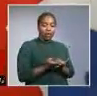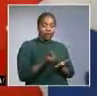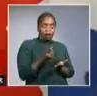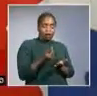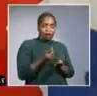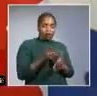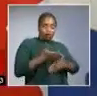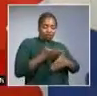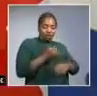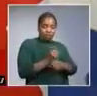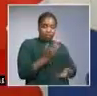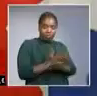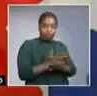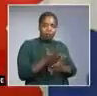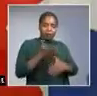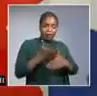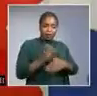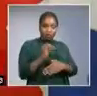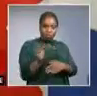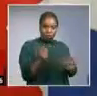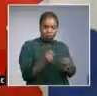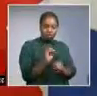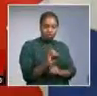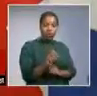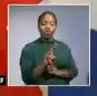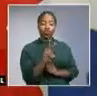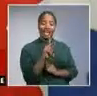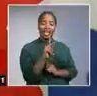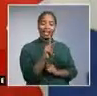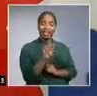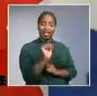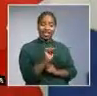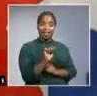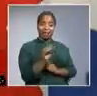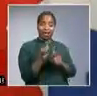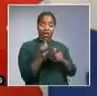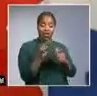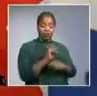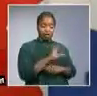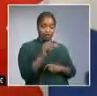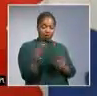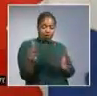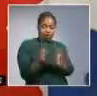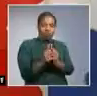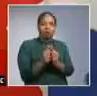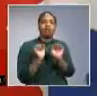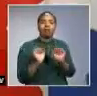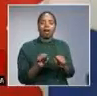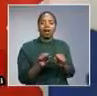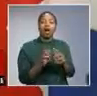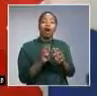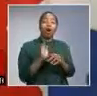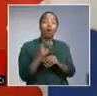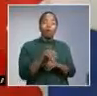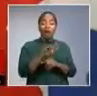the prosperity and security of our people. The UK is one of South Africa's largest trading partners, with our trade worth over £9